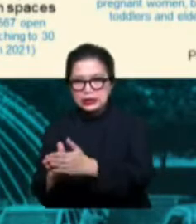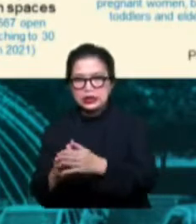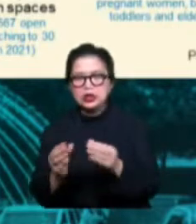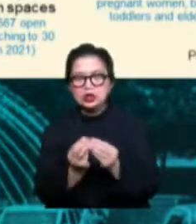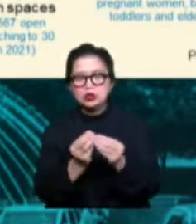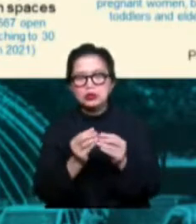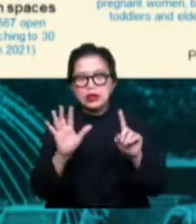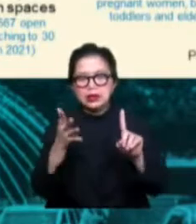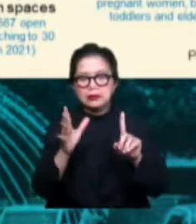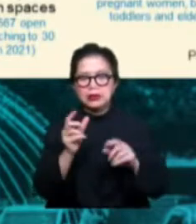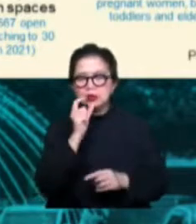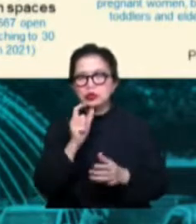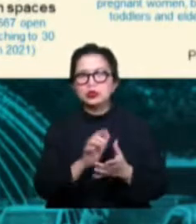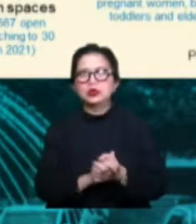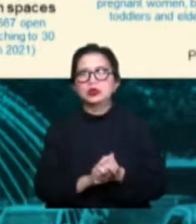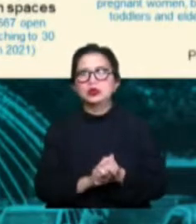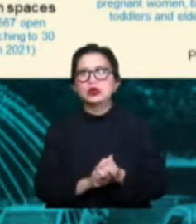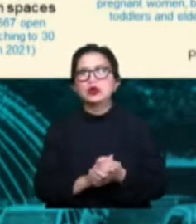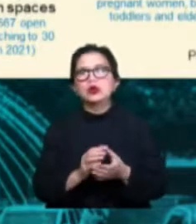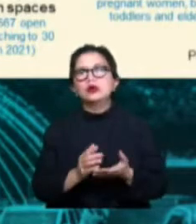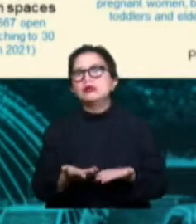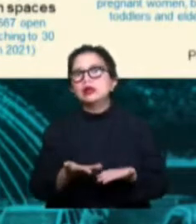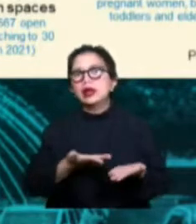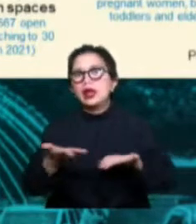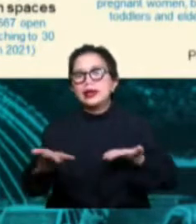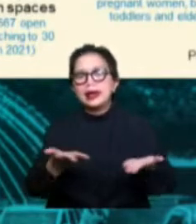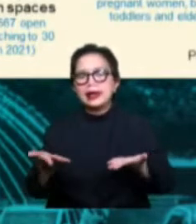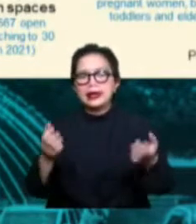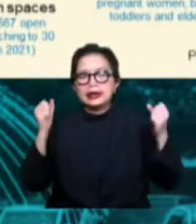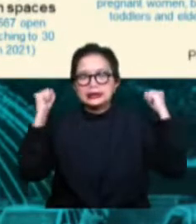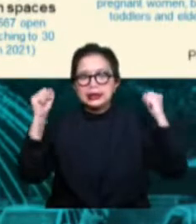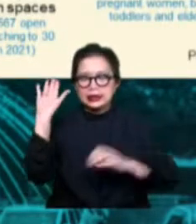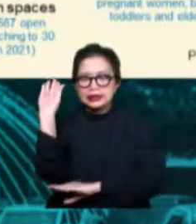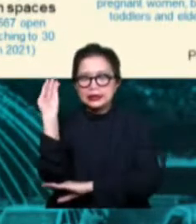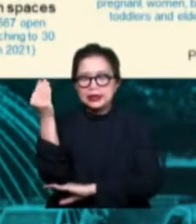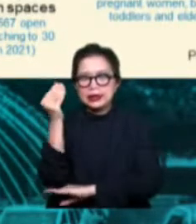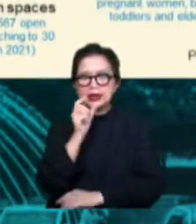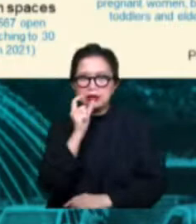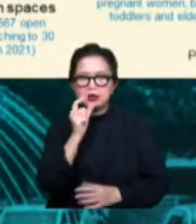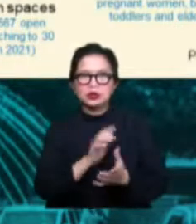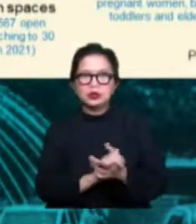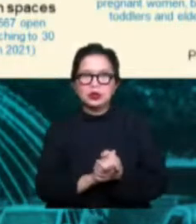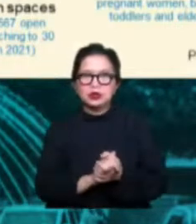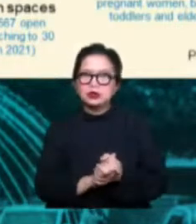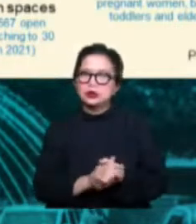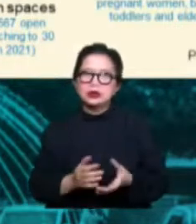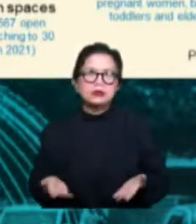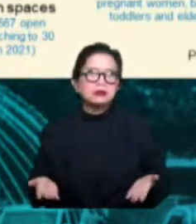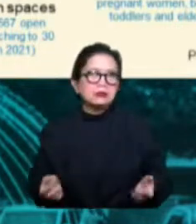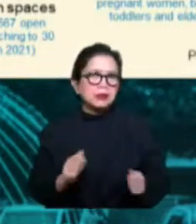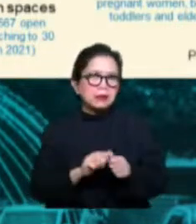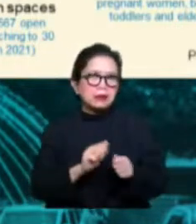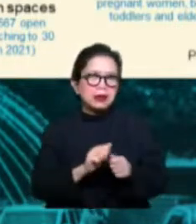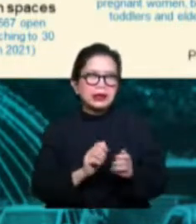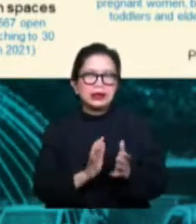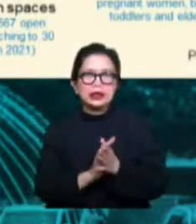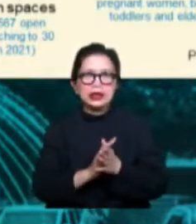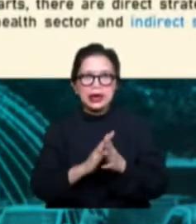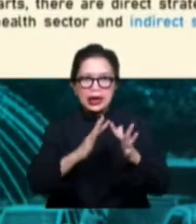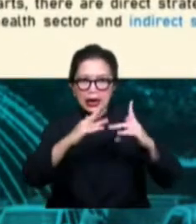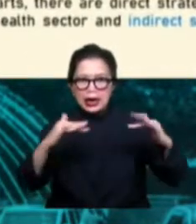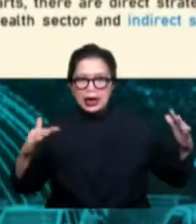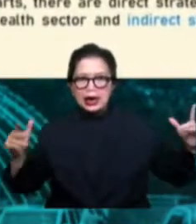health in policy from housing, safe water and sanitation, public transportation in health and